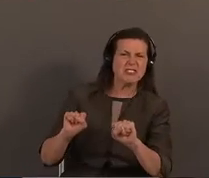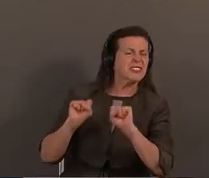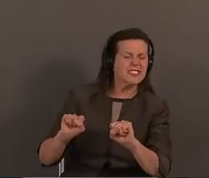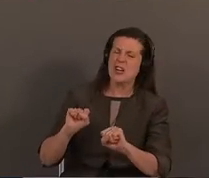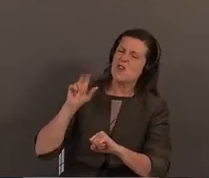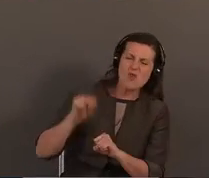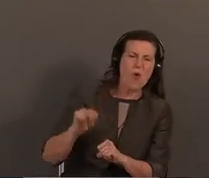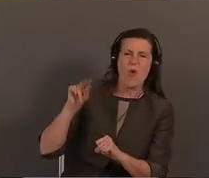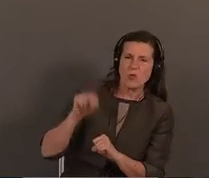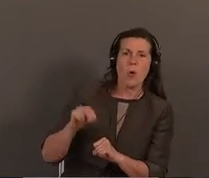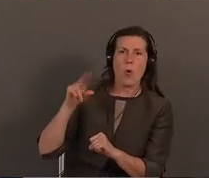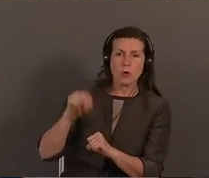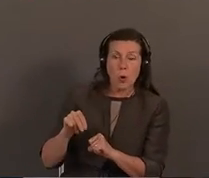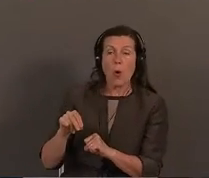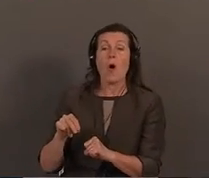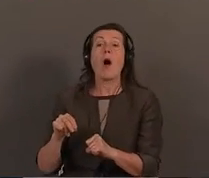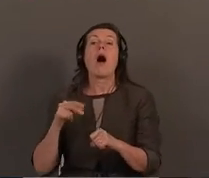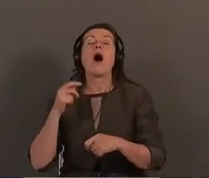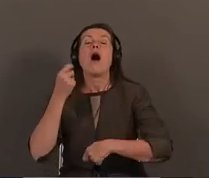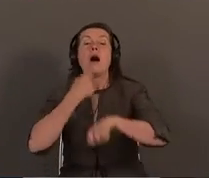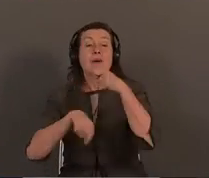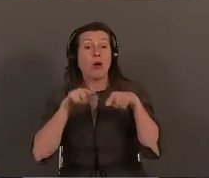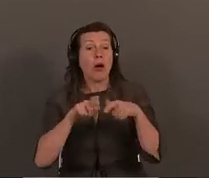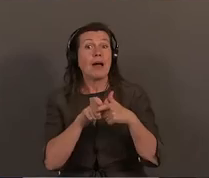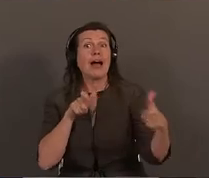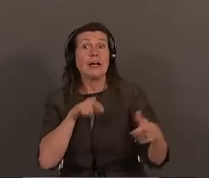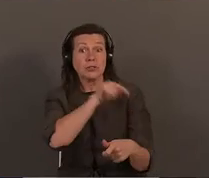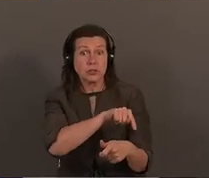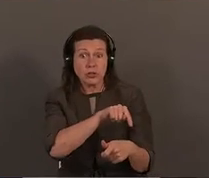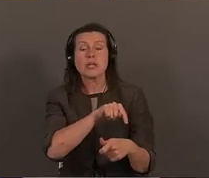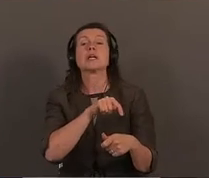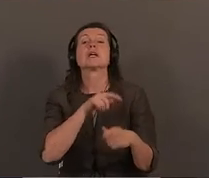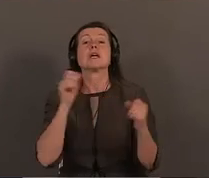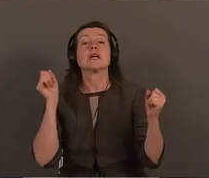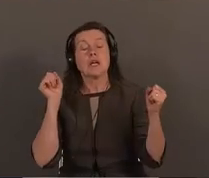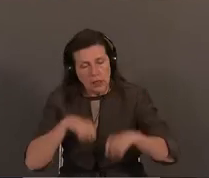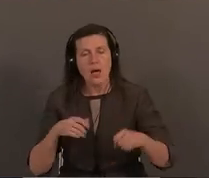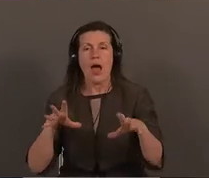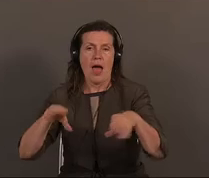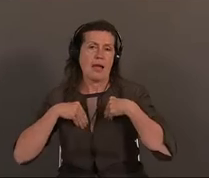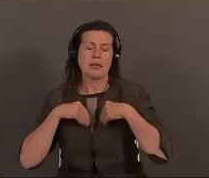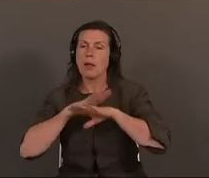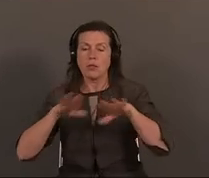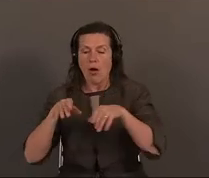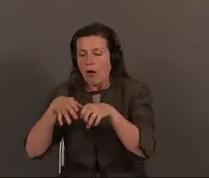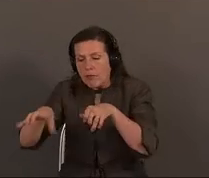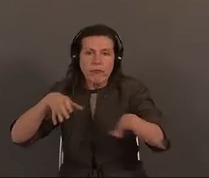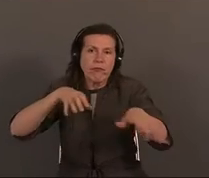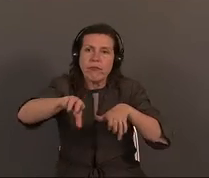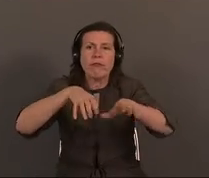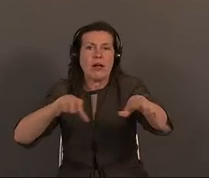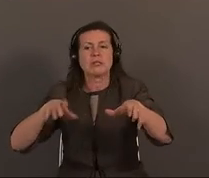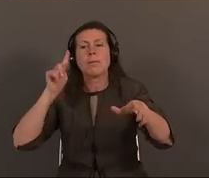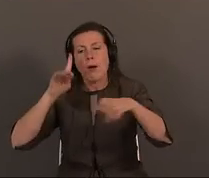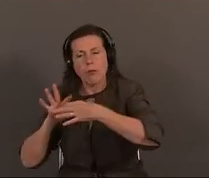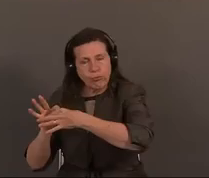a single market means no fragmentation anymore. So just that's your, something your neighbor that is nodding that it's a very powerful industry, as you belong to